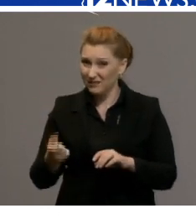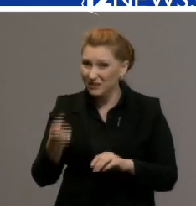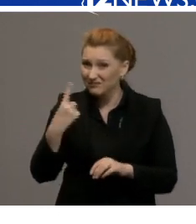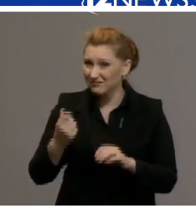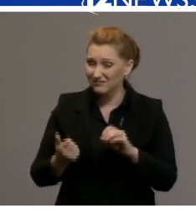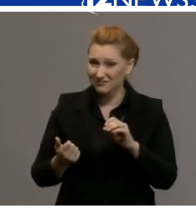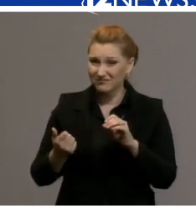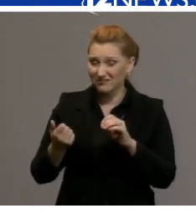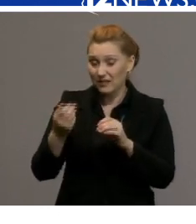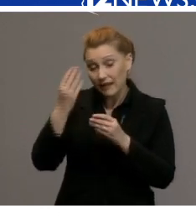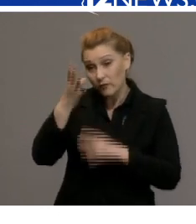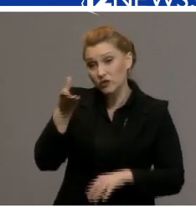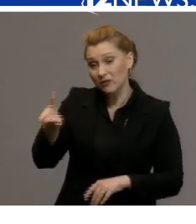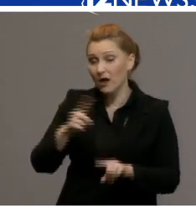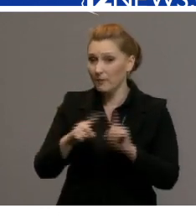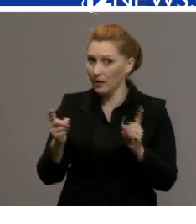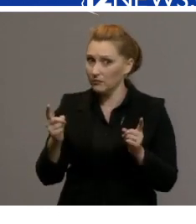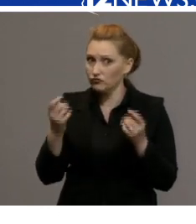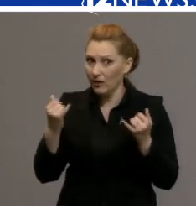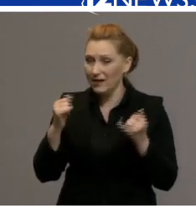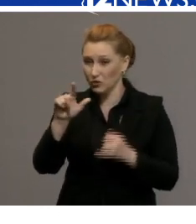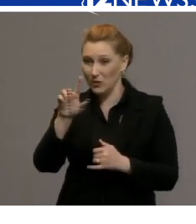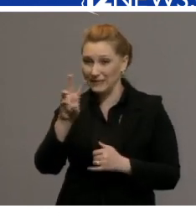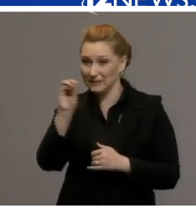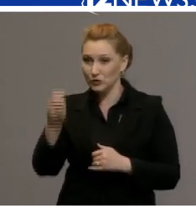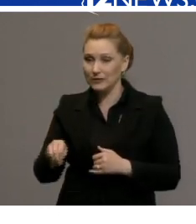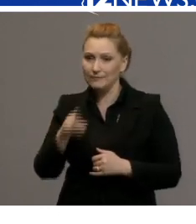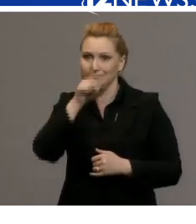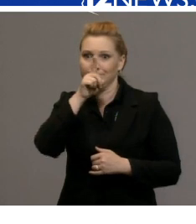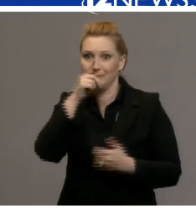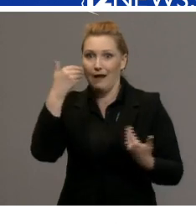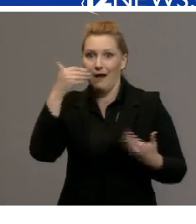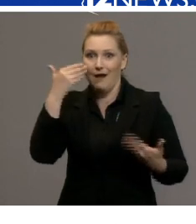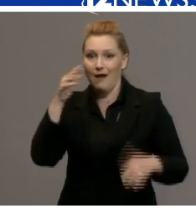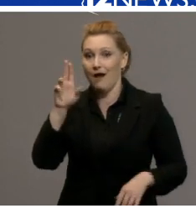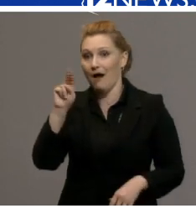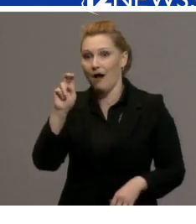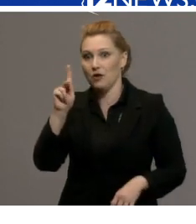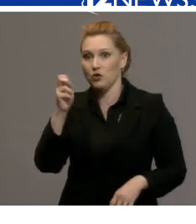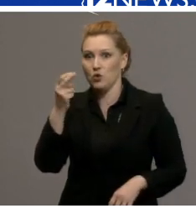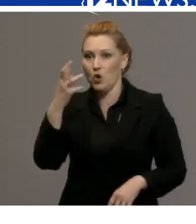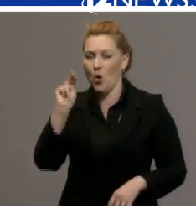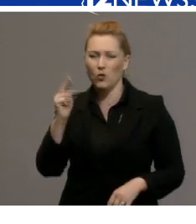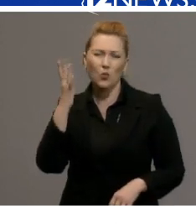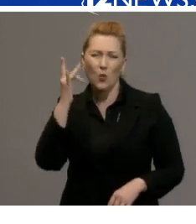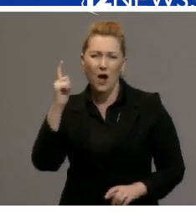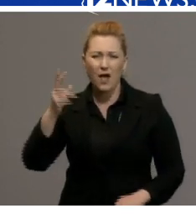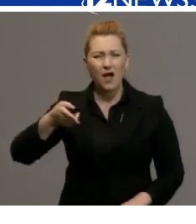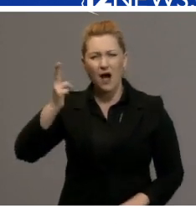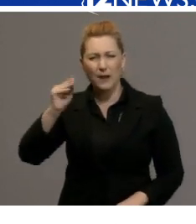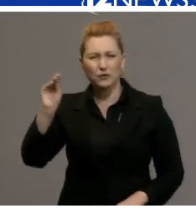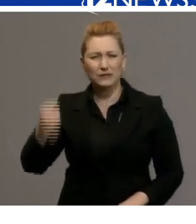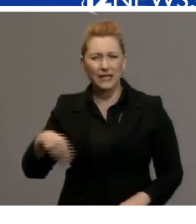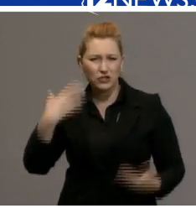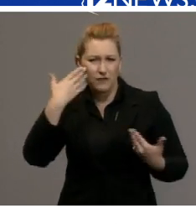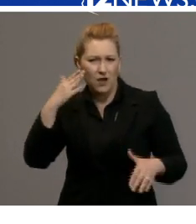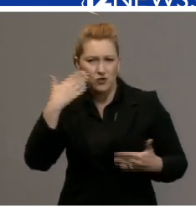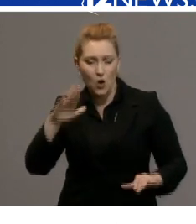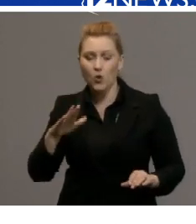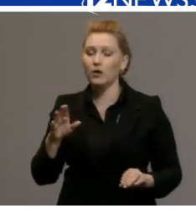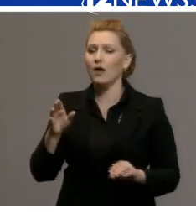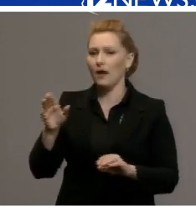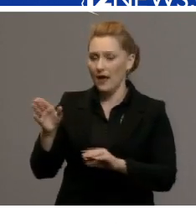is unknown. Why is there such a large percentage of unknown information there? And based on that, how can you be sure